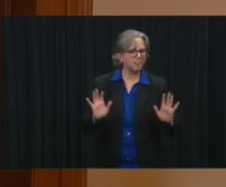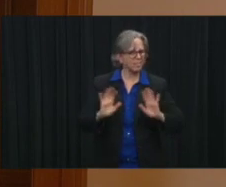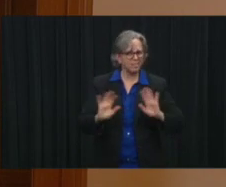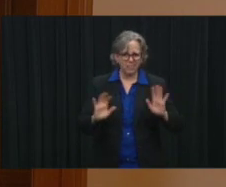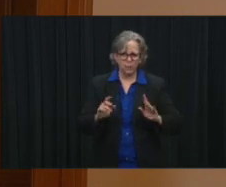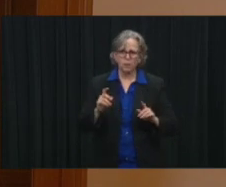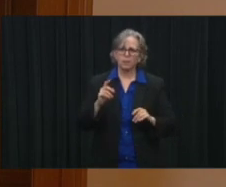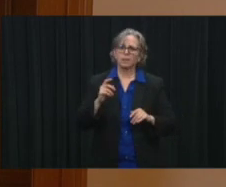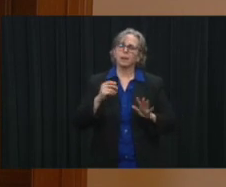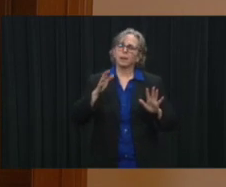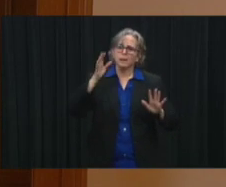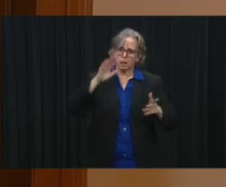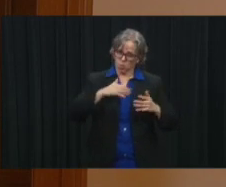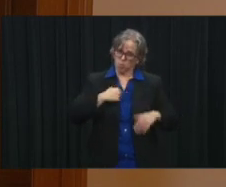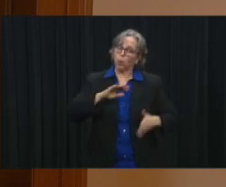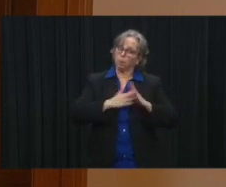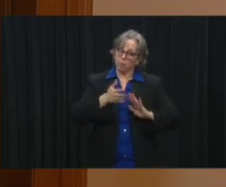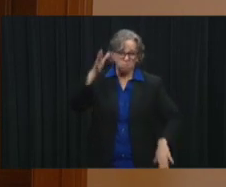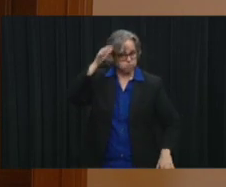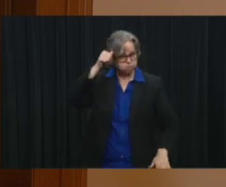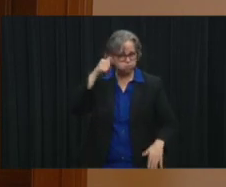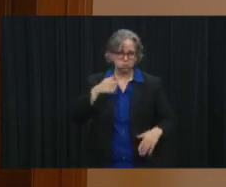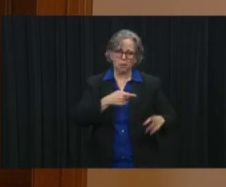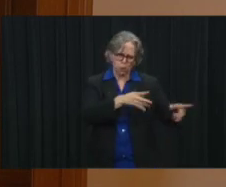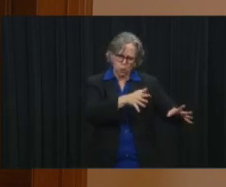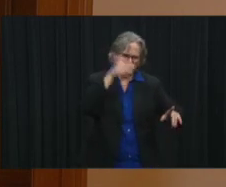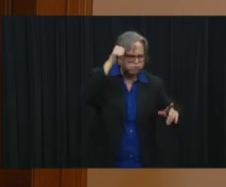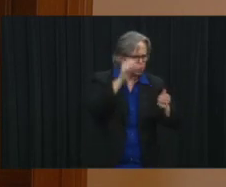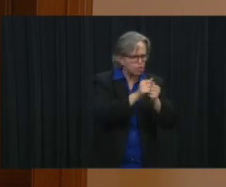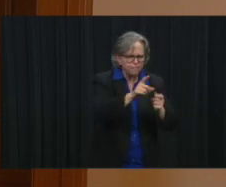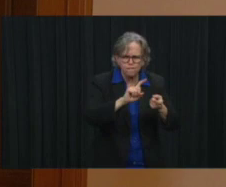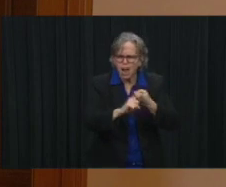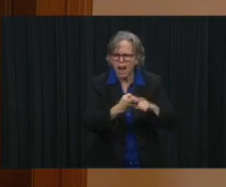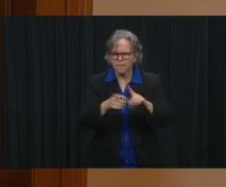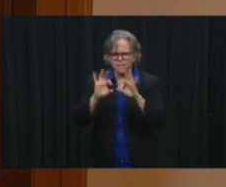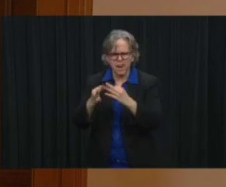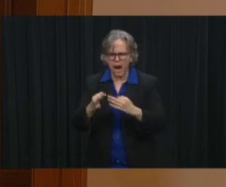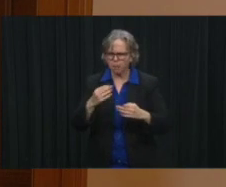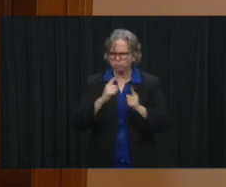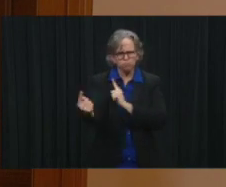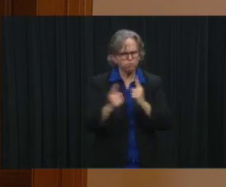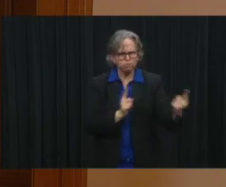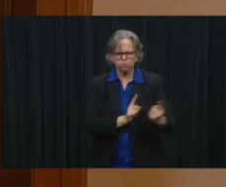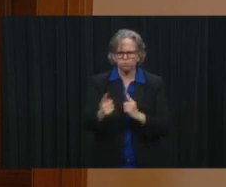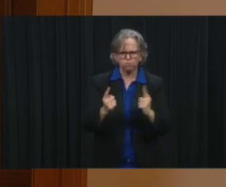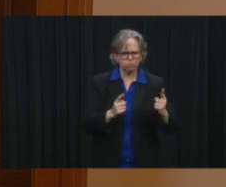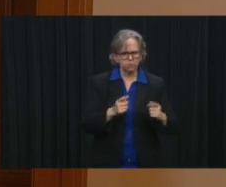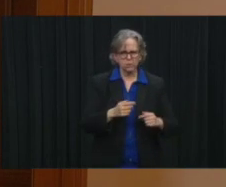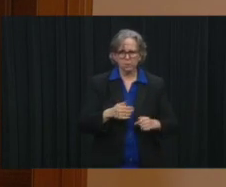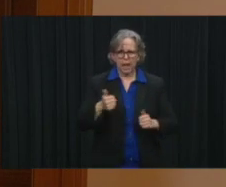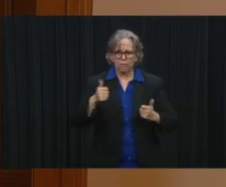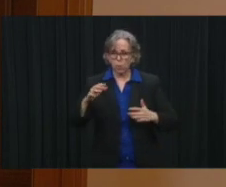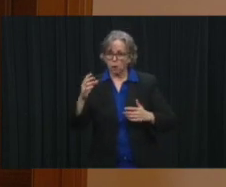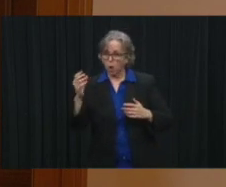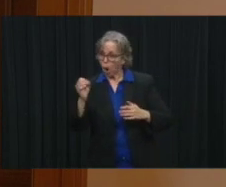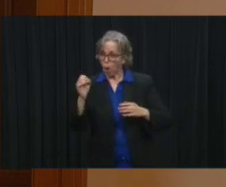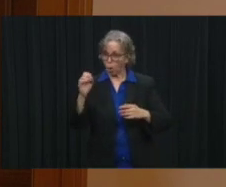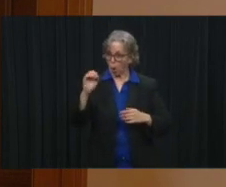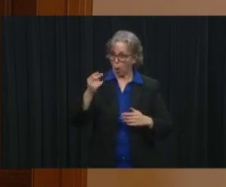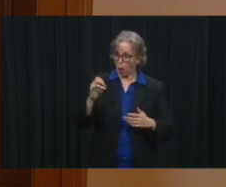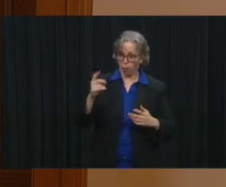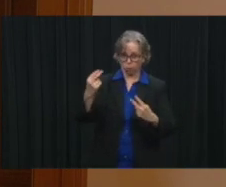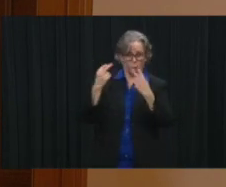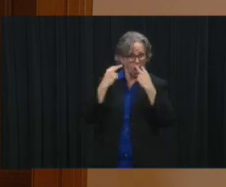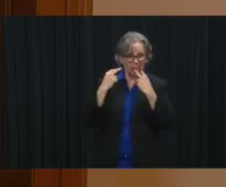to your friends and family. You're watching this. But we know that not everyone in Ohio is seeing these numbers or watching it. We need to spread the word,